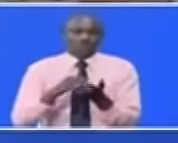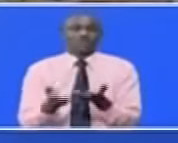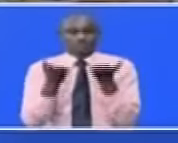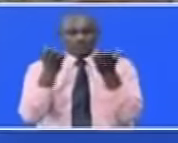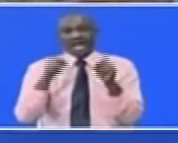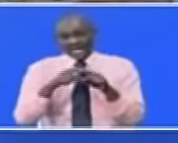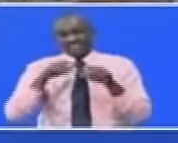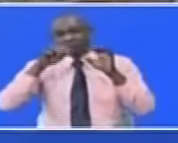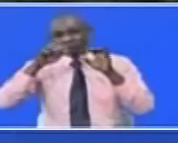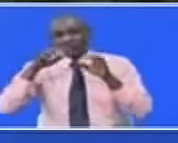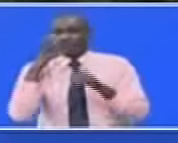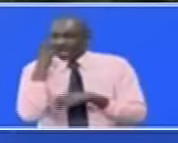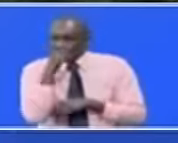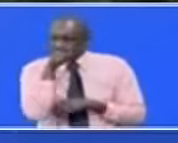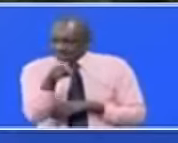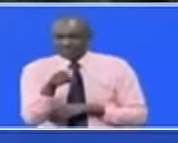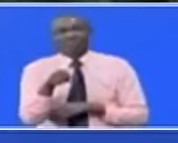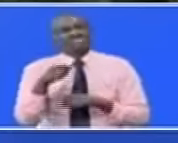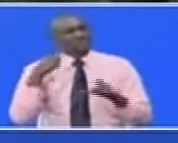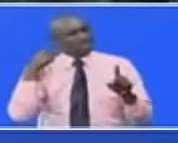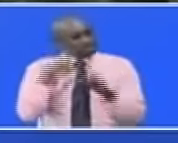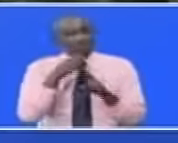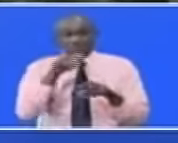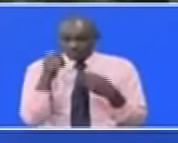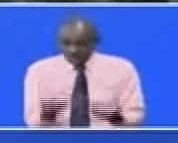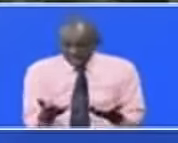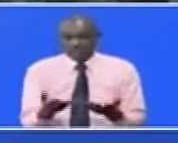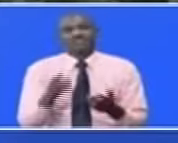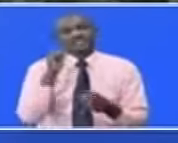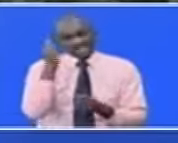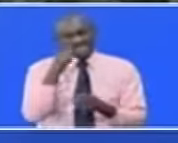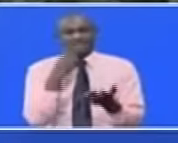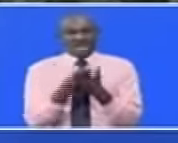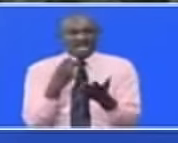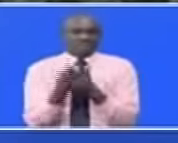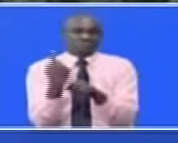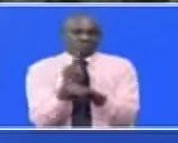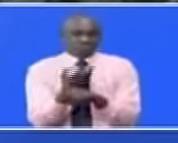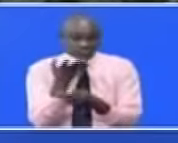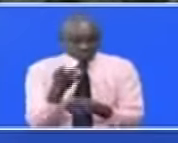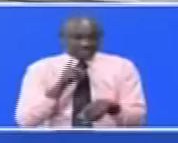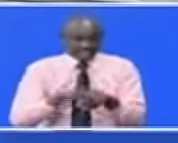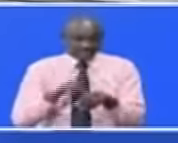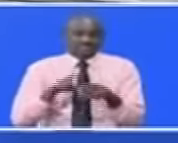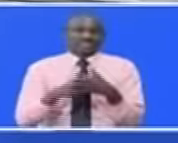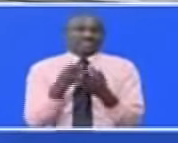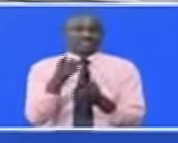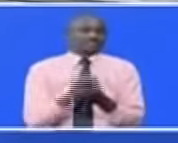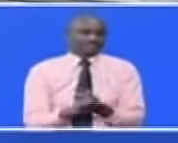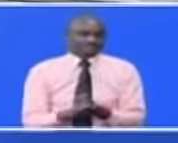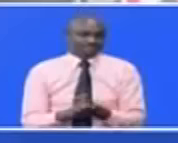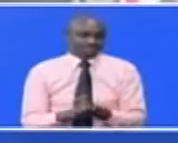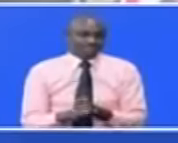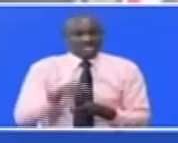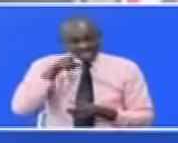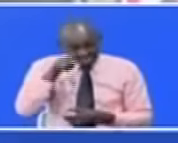for horticultural produce was negatively impacted on by the strengthening of the Kenya shilling against the euro during the review period. Despite a high